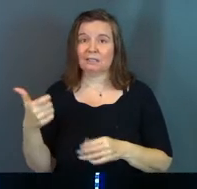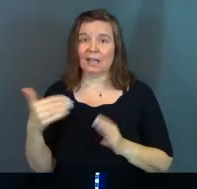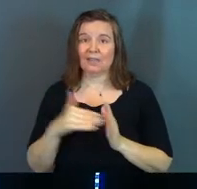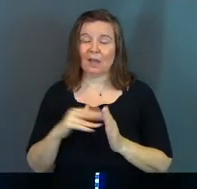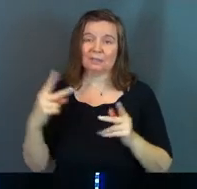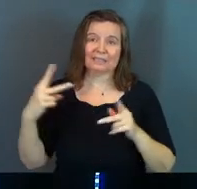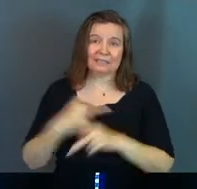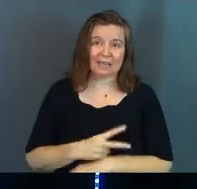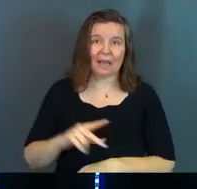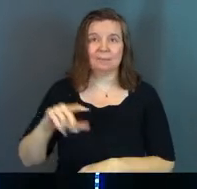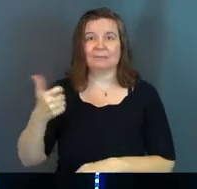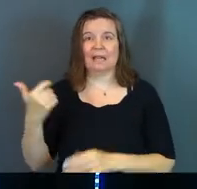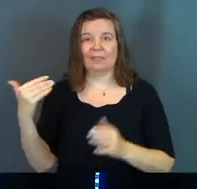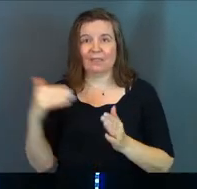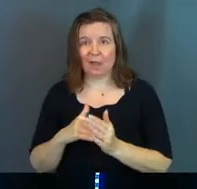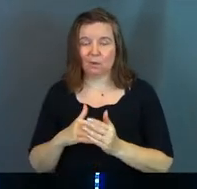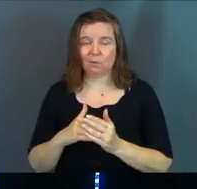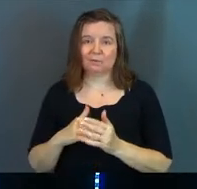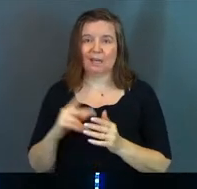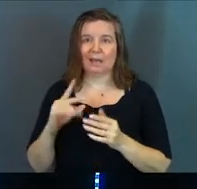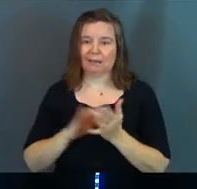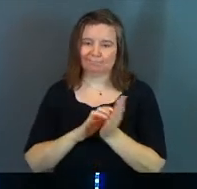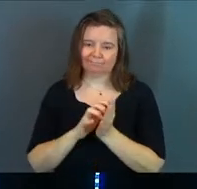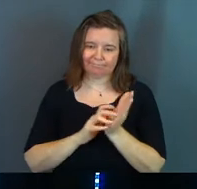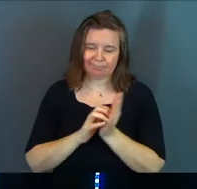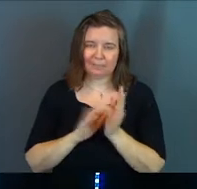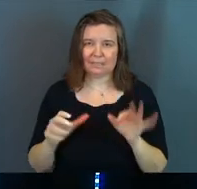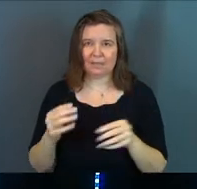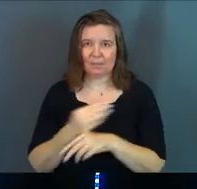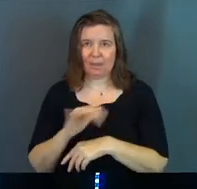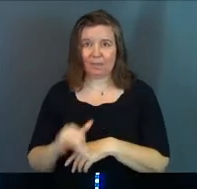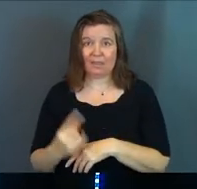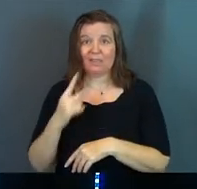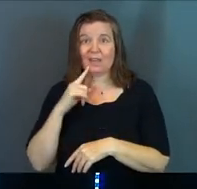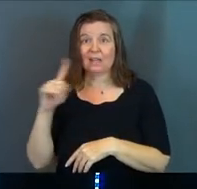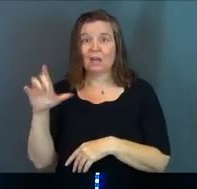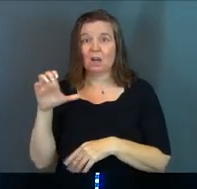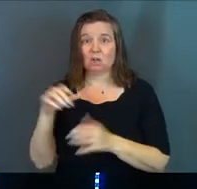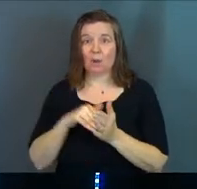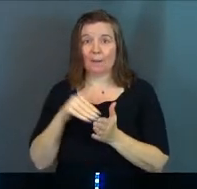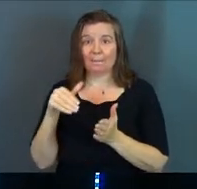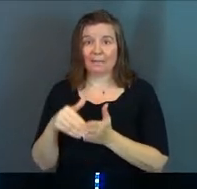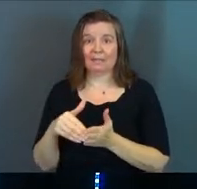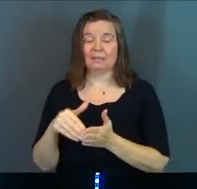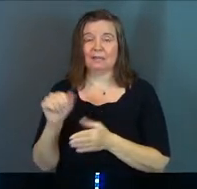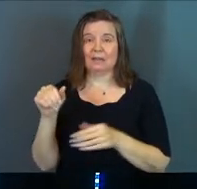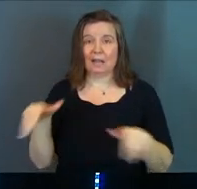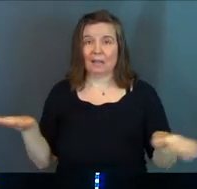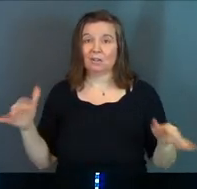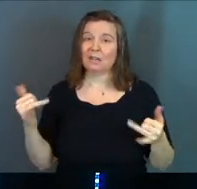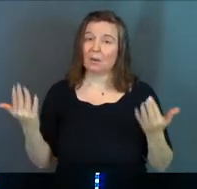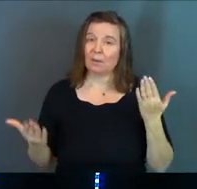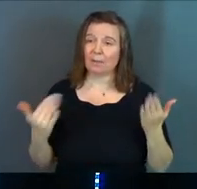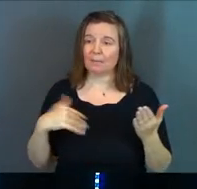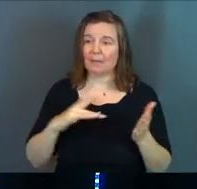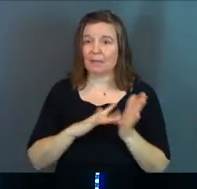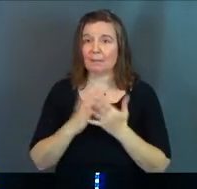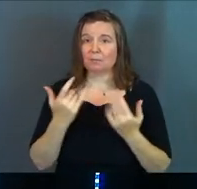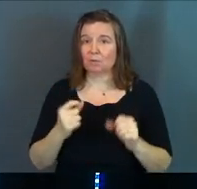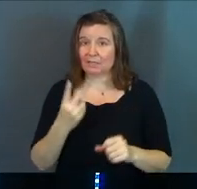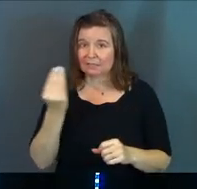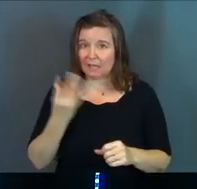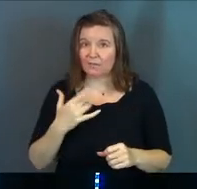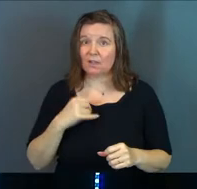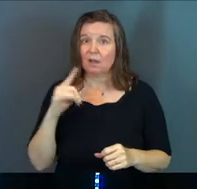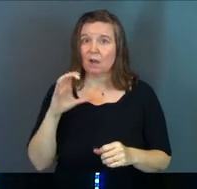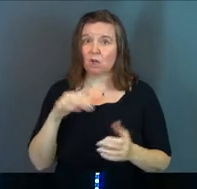,000 times 10,000. And I actually pulled out a calculator and did math on that. That's a hundred million angels. Now it may be that the Bible's trying to